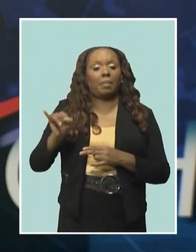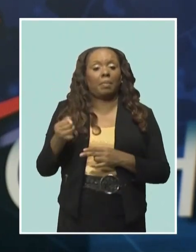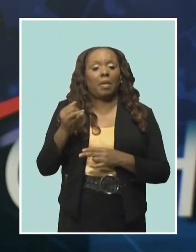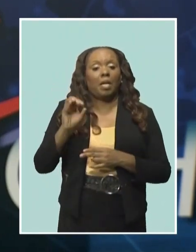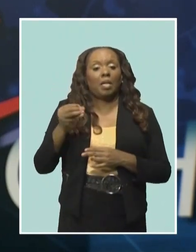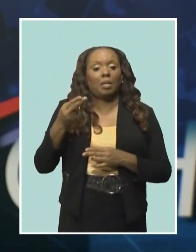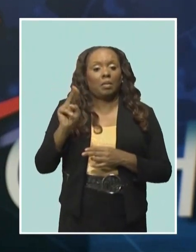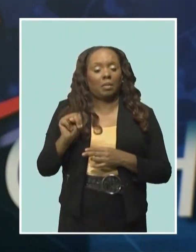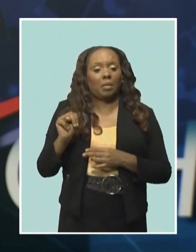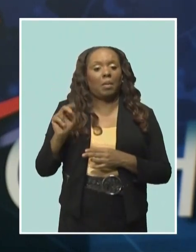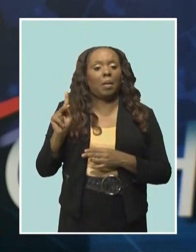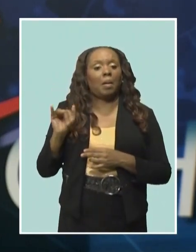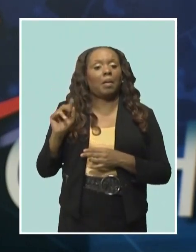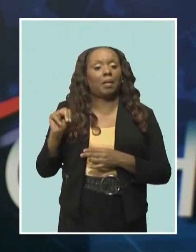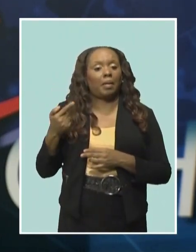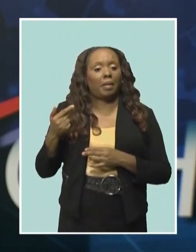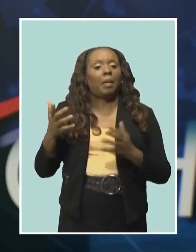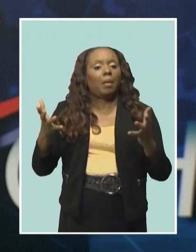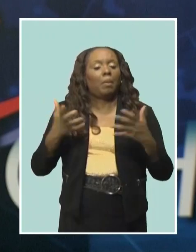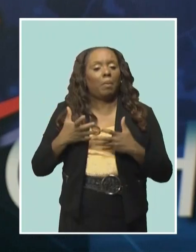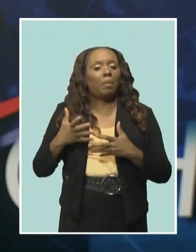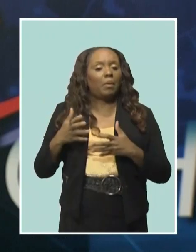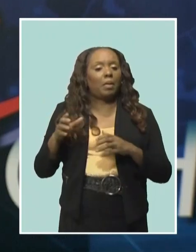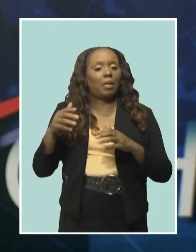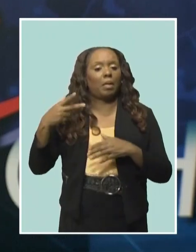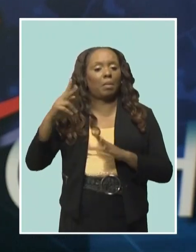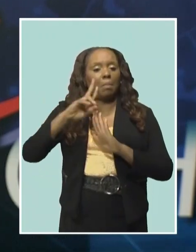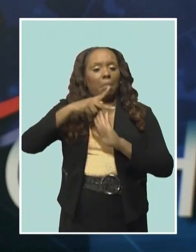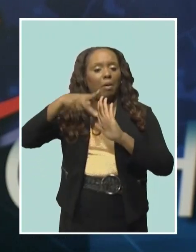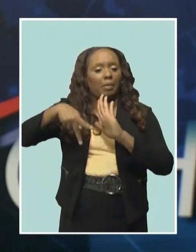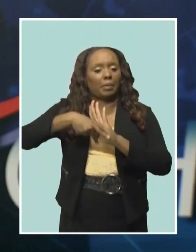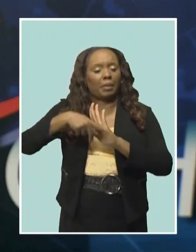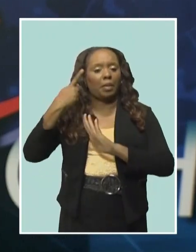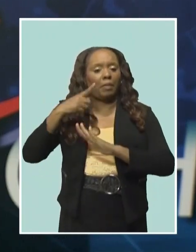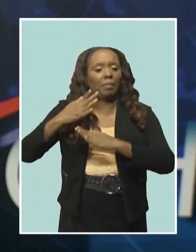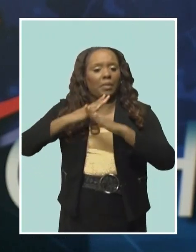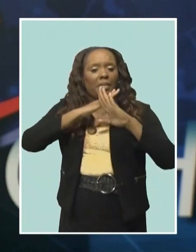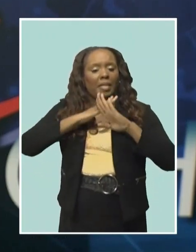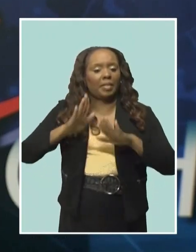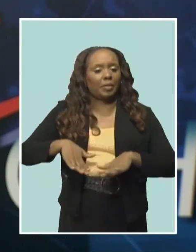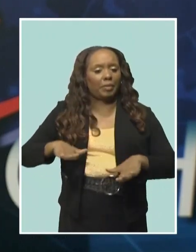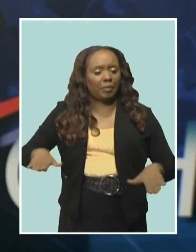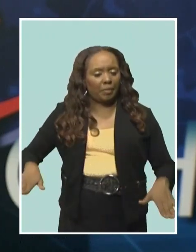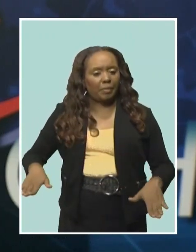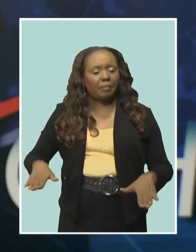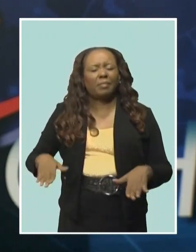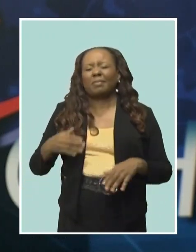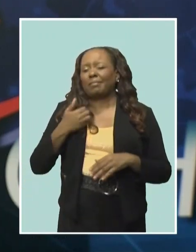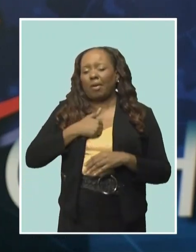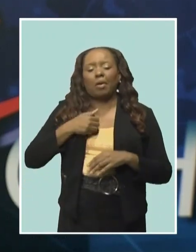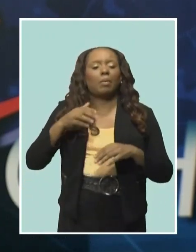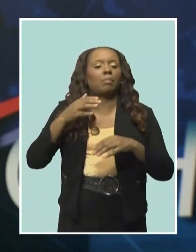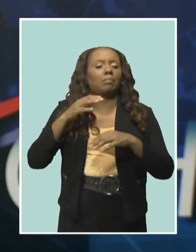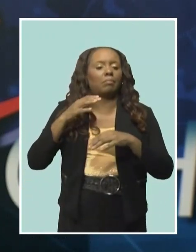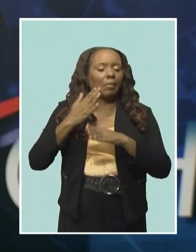people working with children in the justice system. Mr. King, who is also a qualified social worker, says based on his time spent